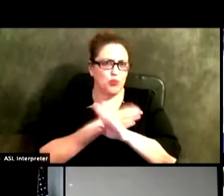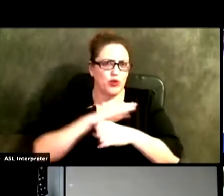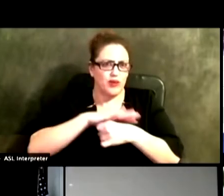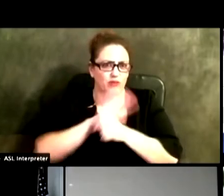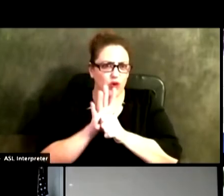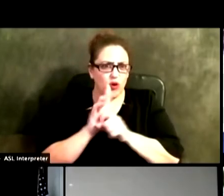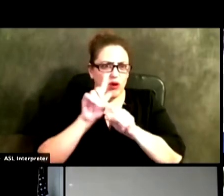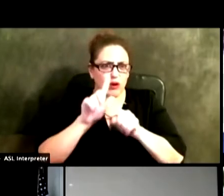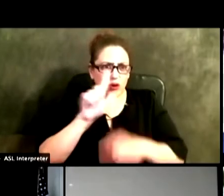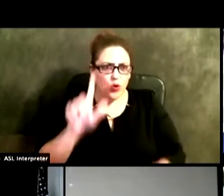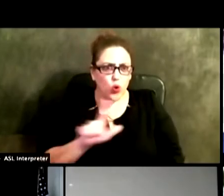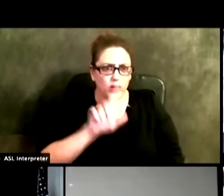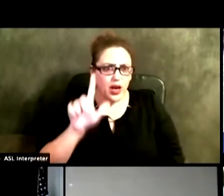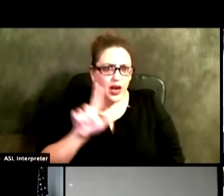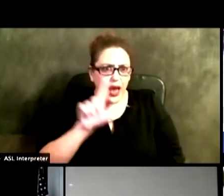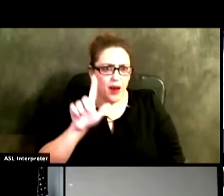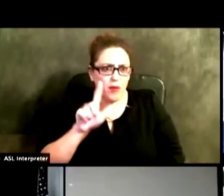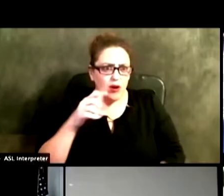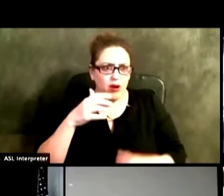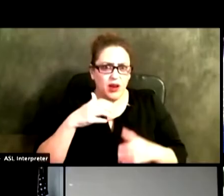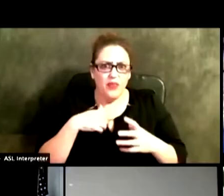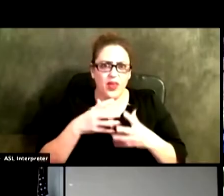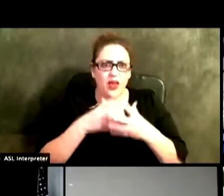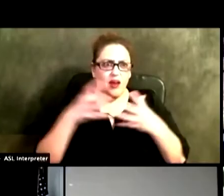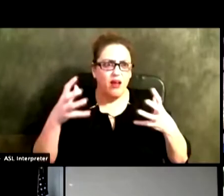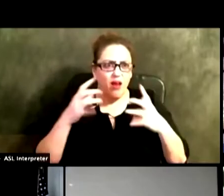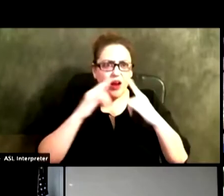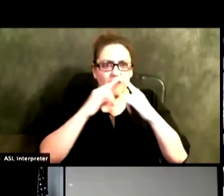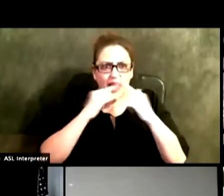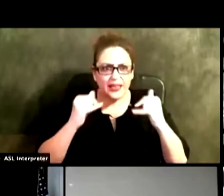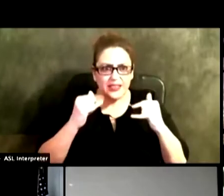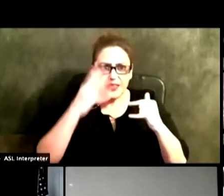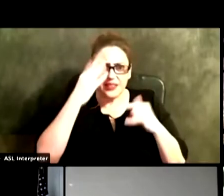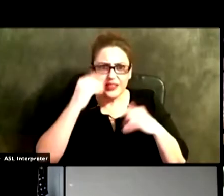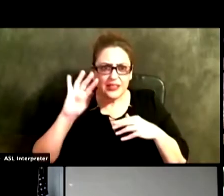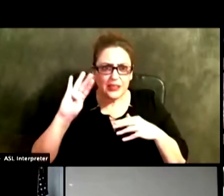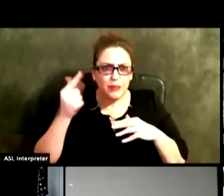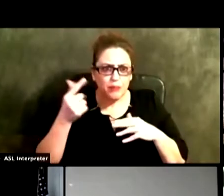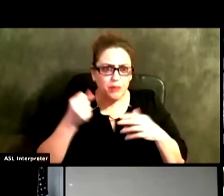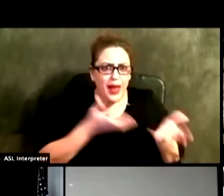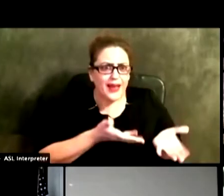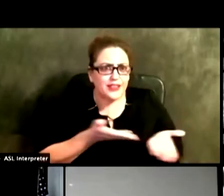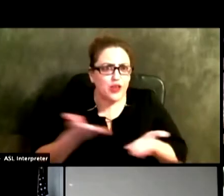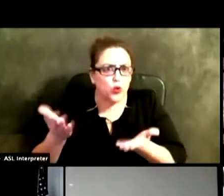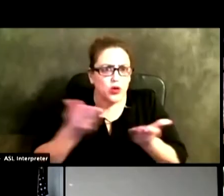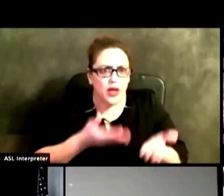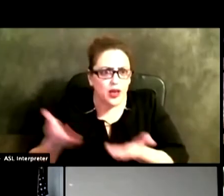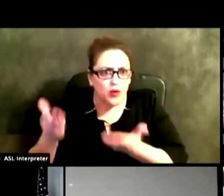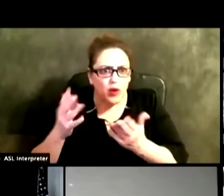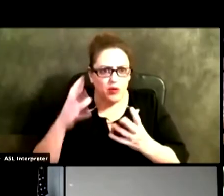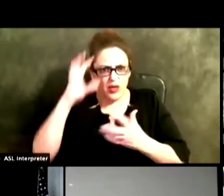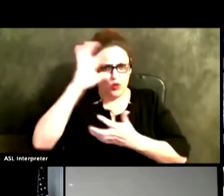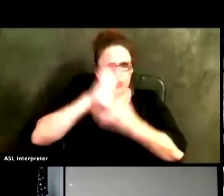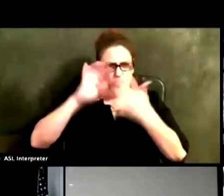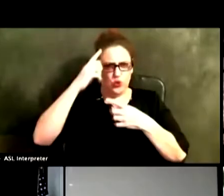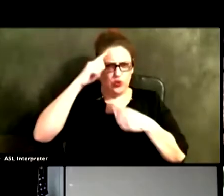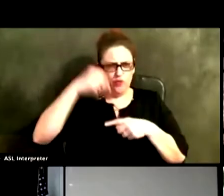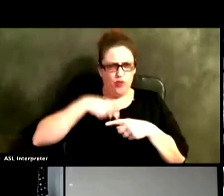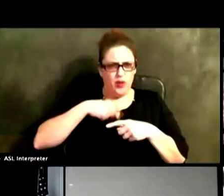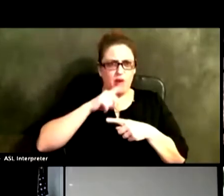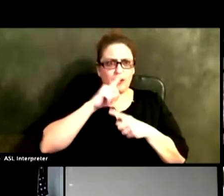like a trailer full of just like tents and sleeping bags. And it was super confusing to me as a civilian. And like, I'm sure that there is a technical legal